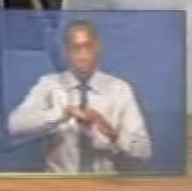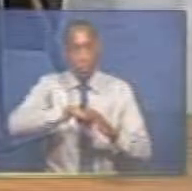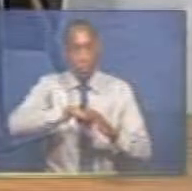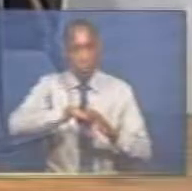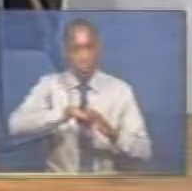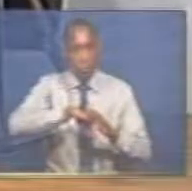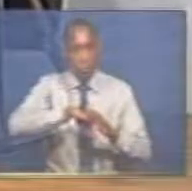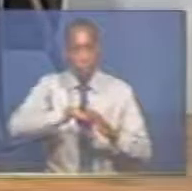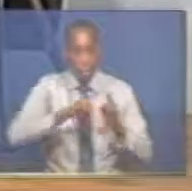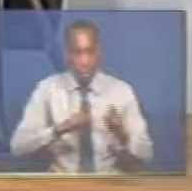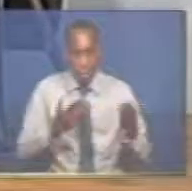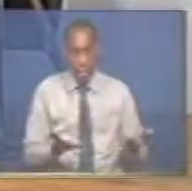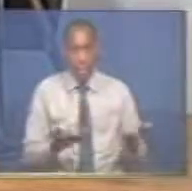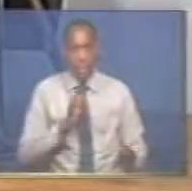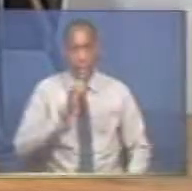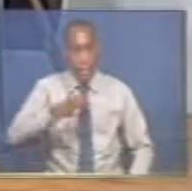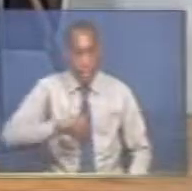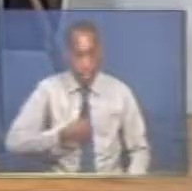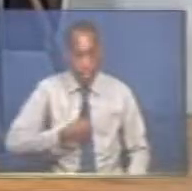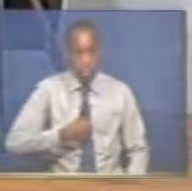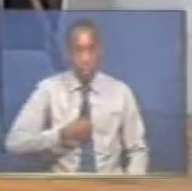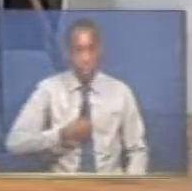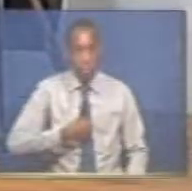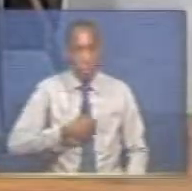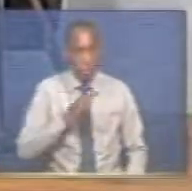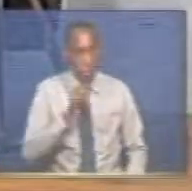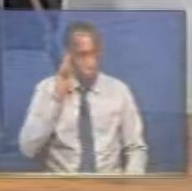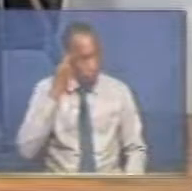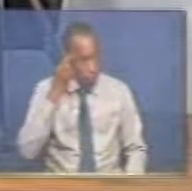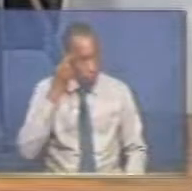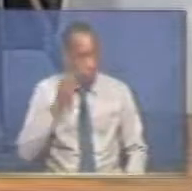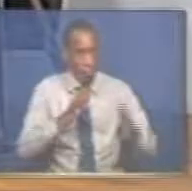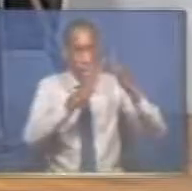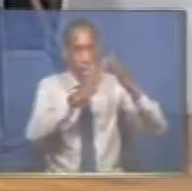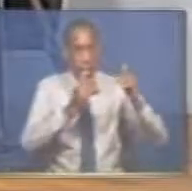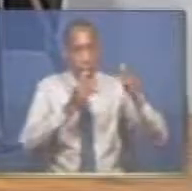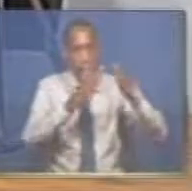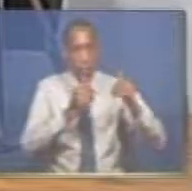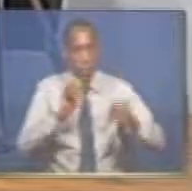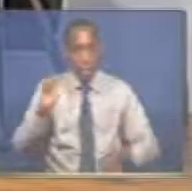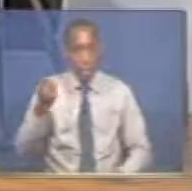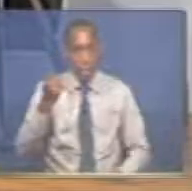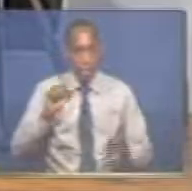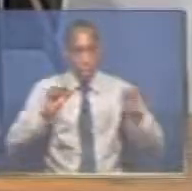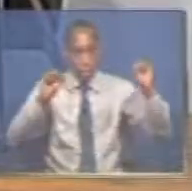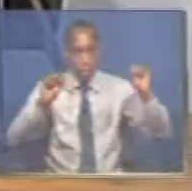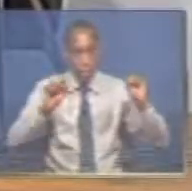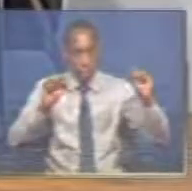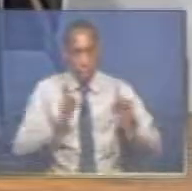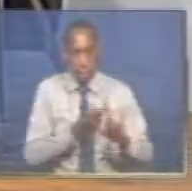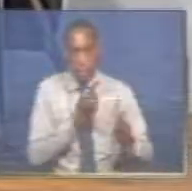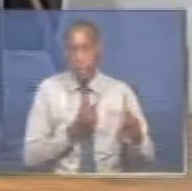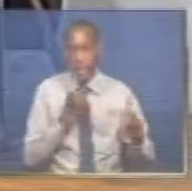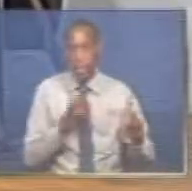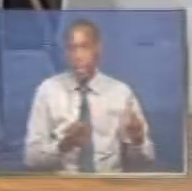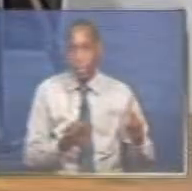of course. Yes. But now, tell me something, Matthews. Don't you think, as Arsenal Kenya supporters, first of all, let's say,